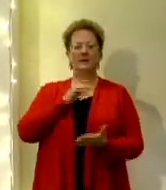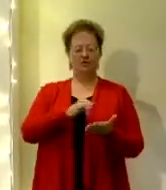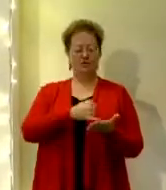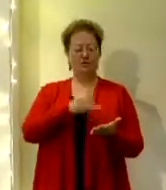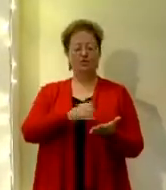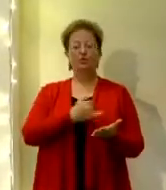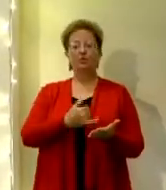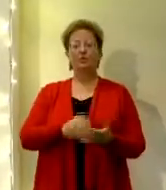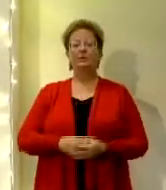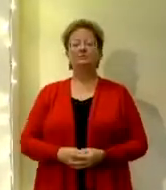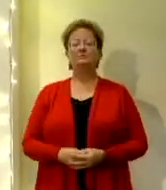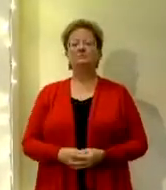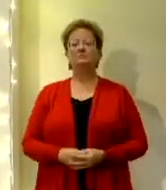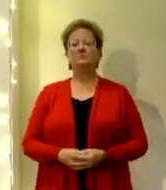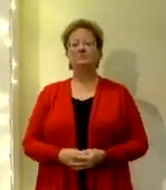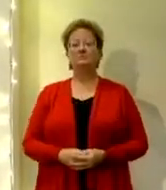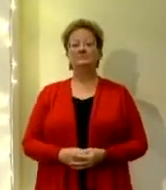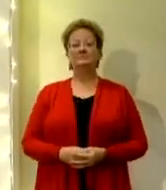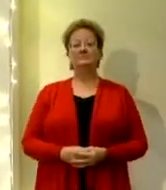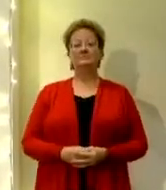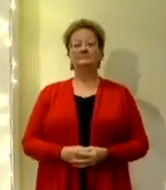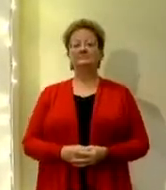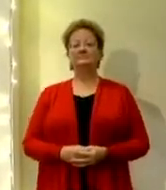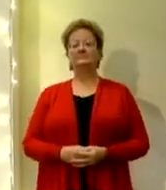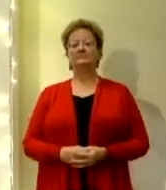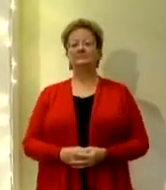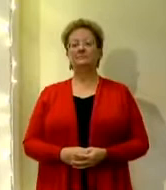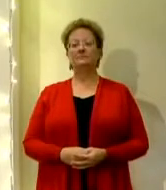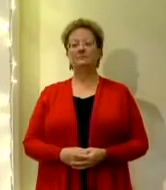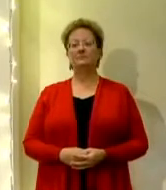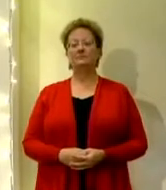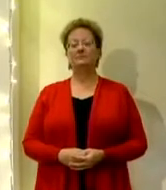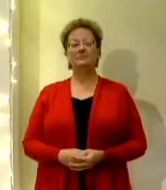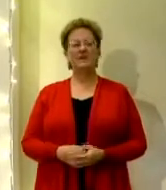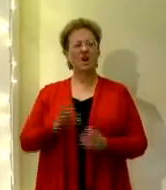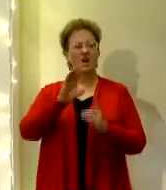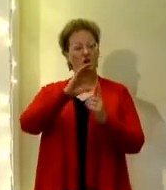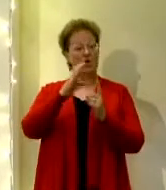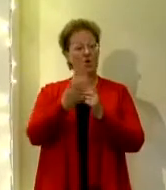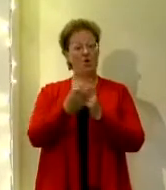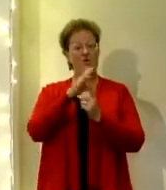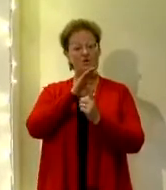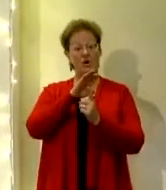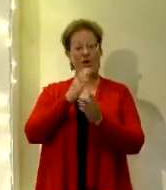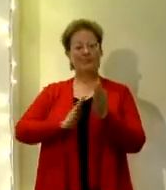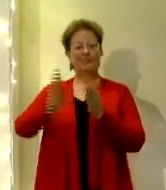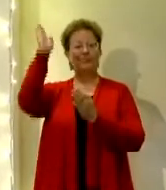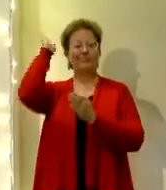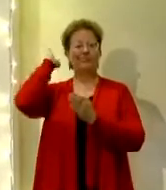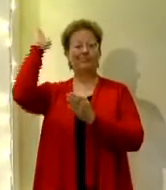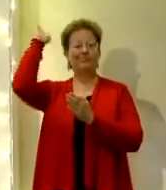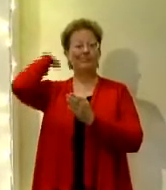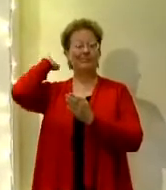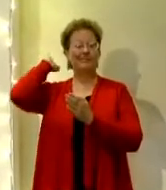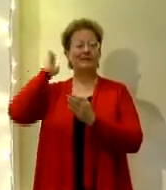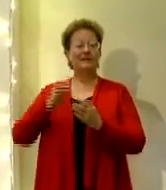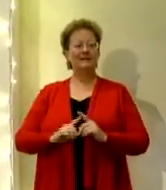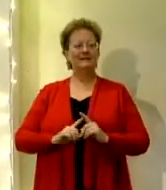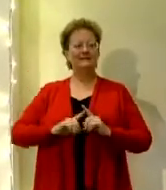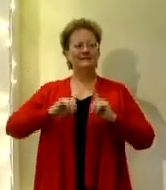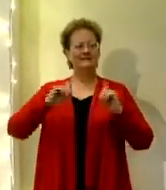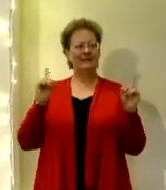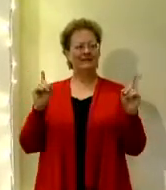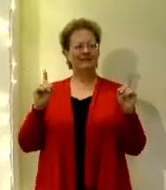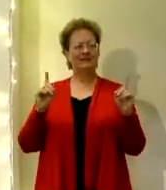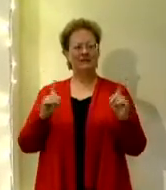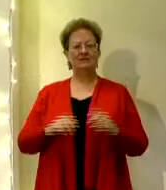some cultural facts of what happened in Joseph and Mary's story. Cultural facts that might be hard for us because it's not our culture, and so it won't make a